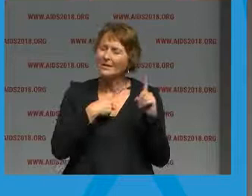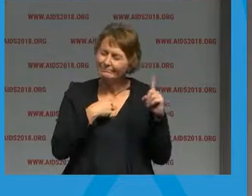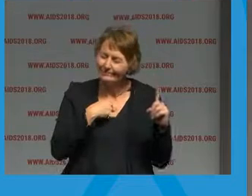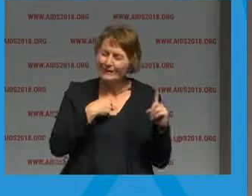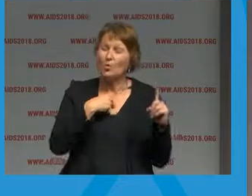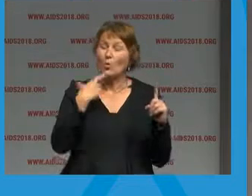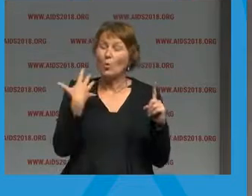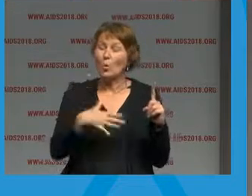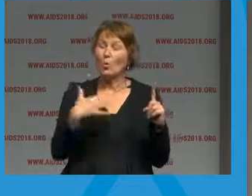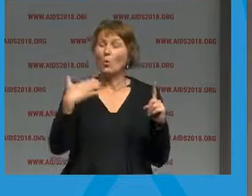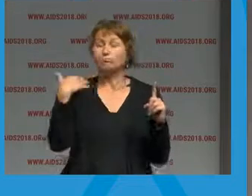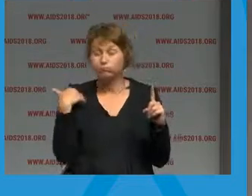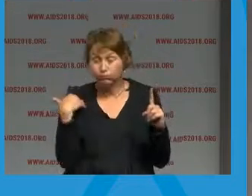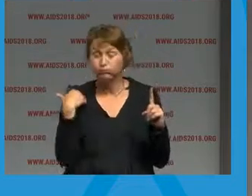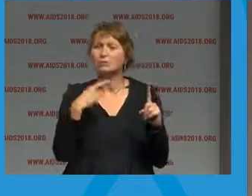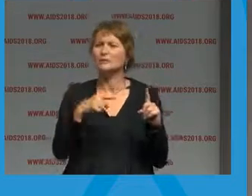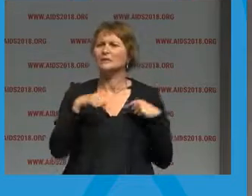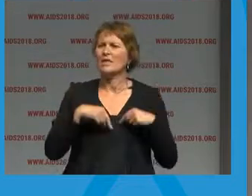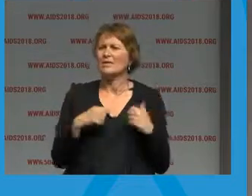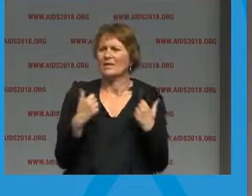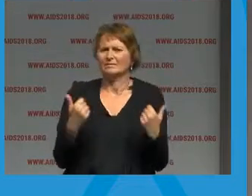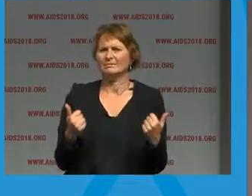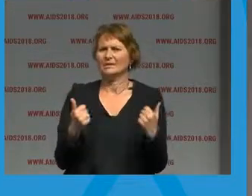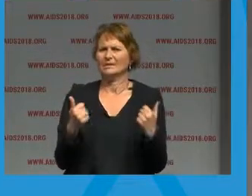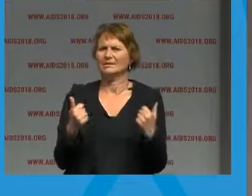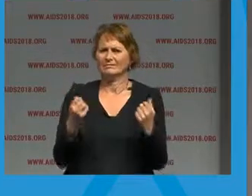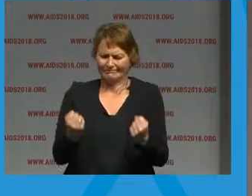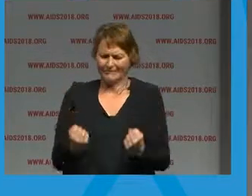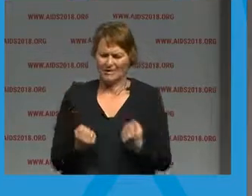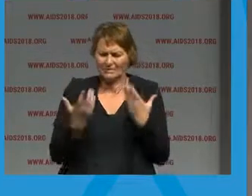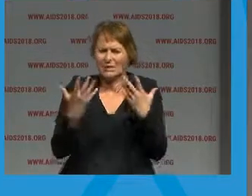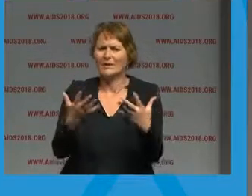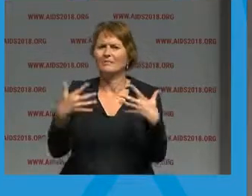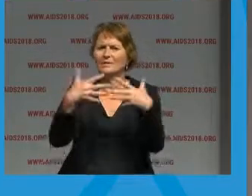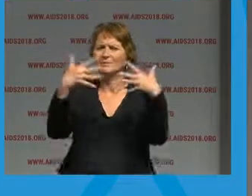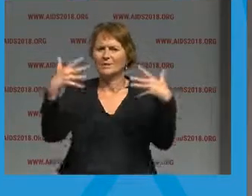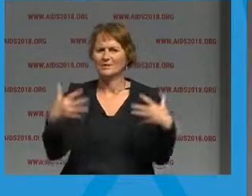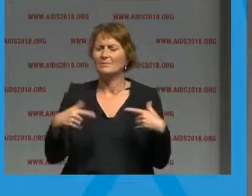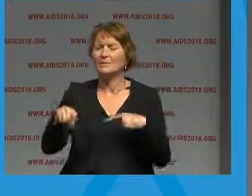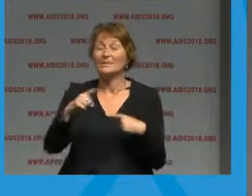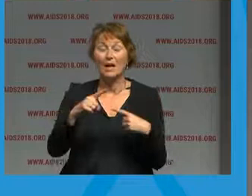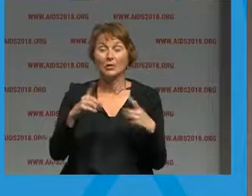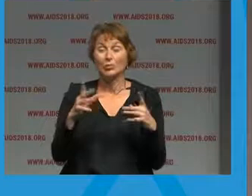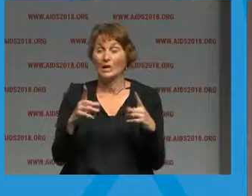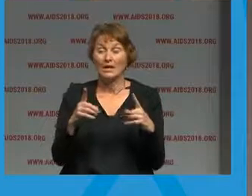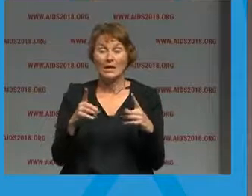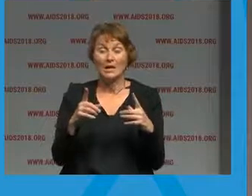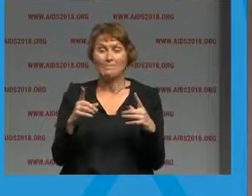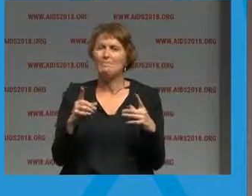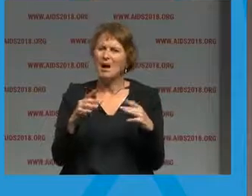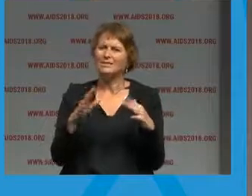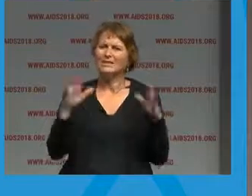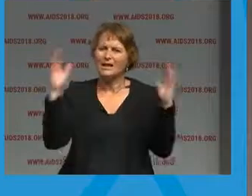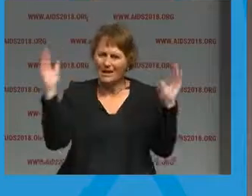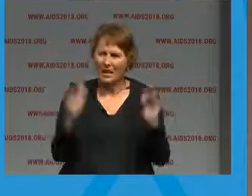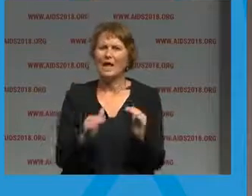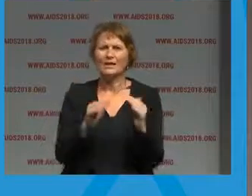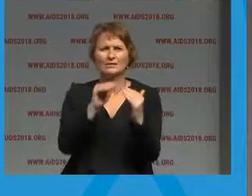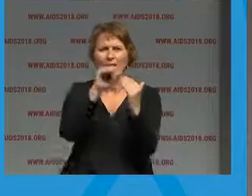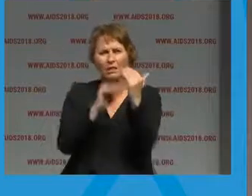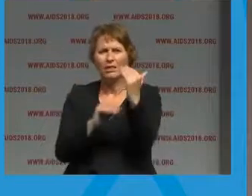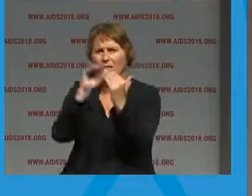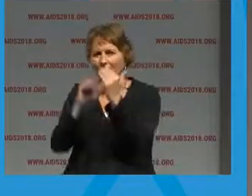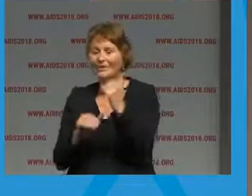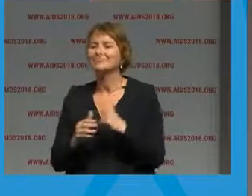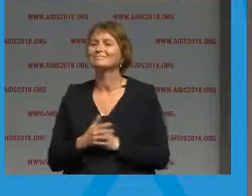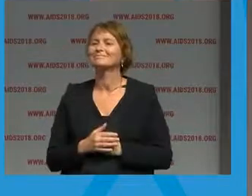how well our integrated delivery system narrows that disparity. I want to thank the panelists for all